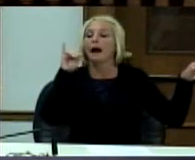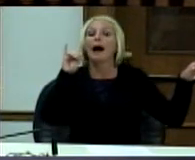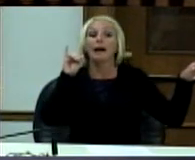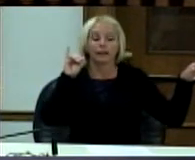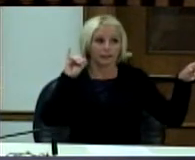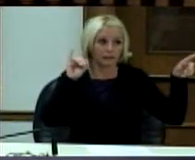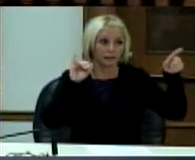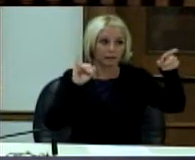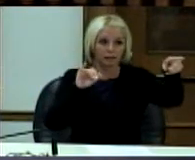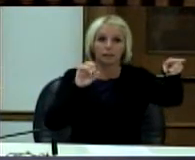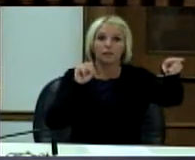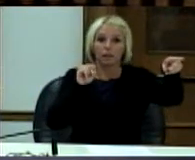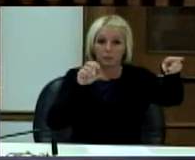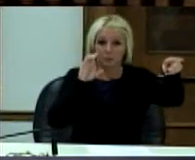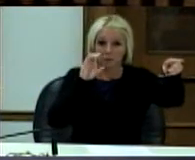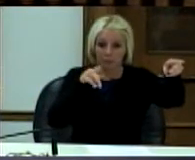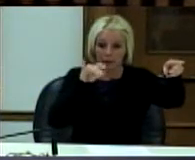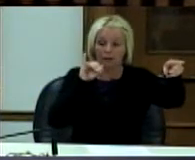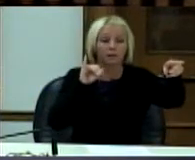CPI.